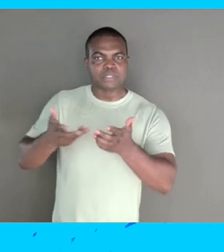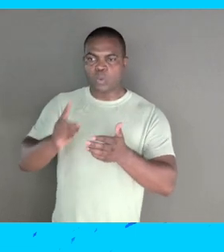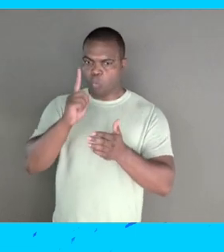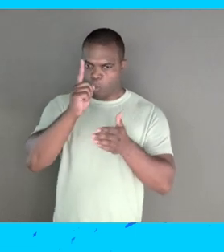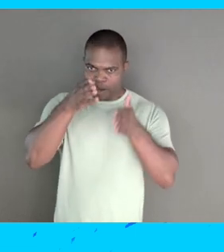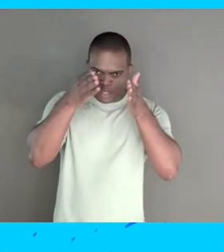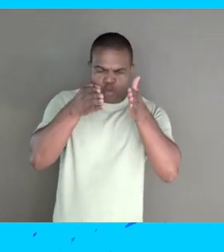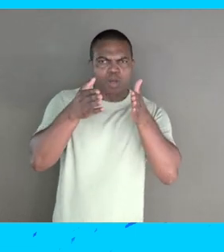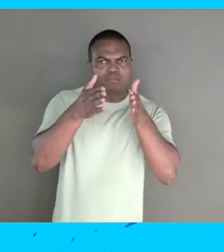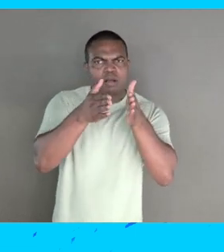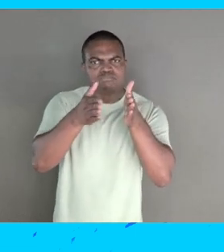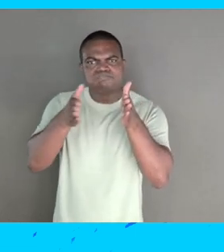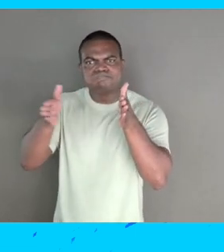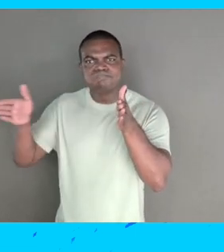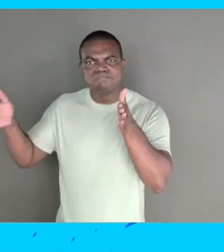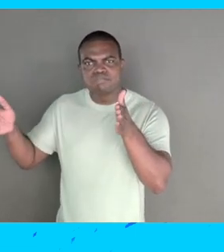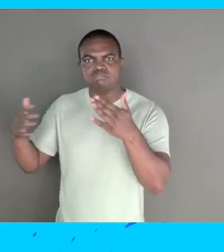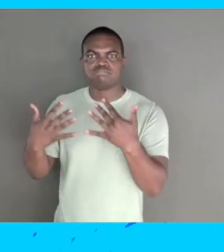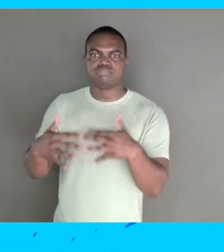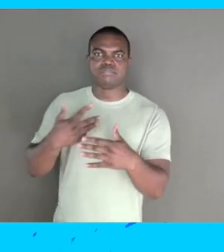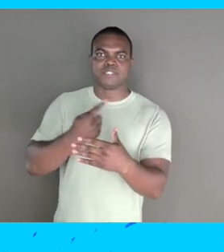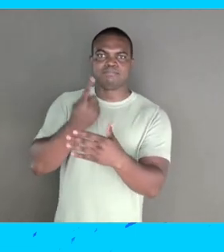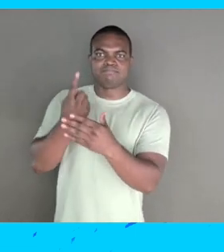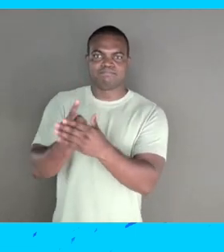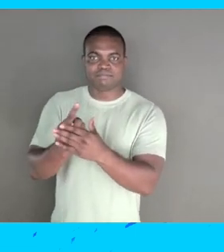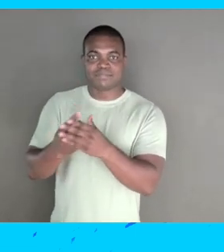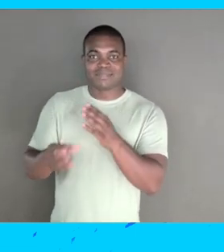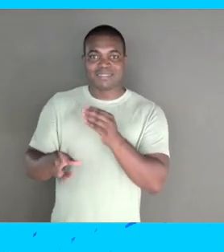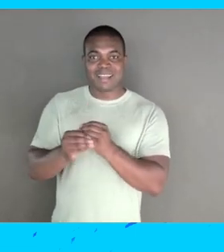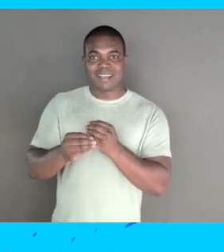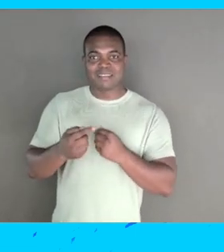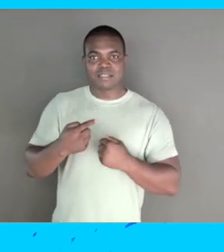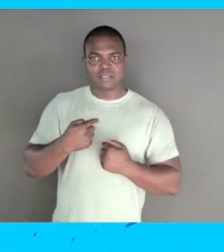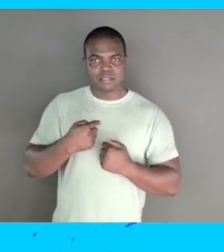the communities. There were lesbians, there were